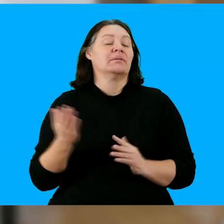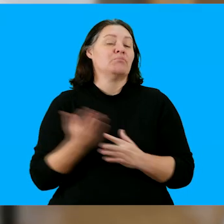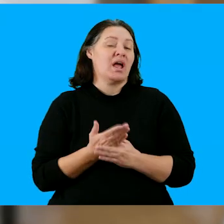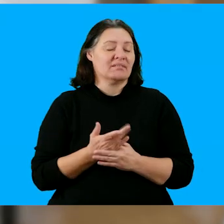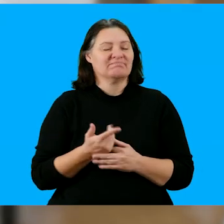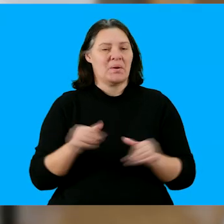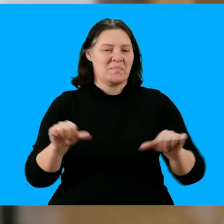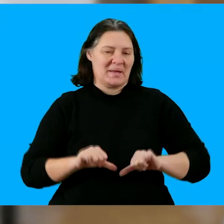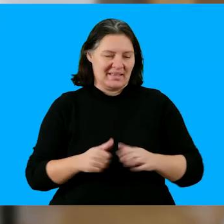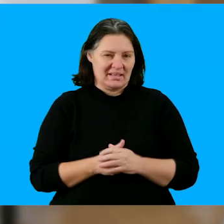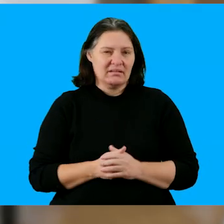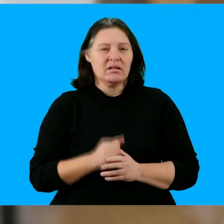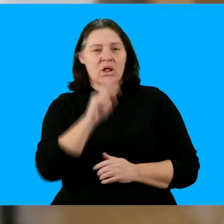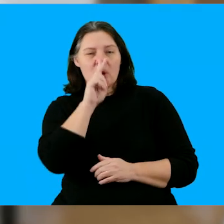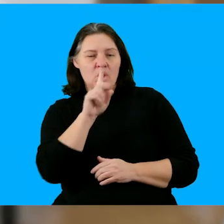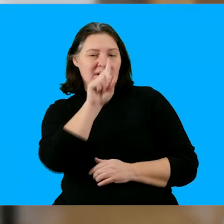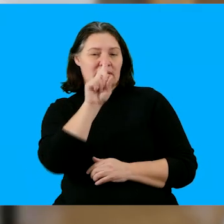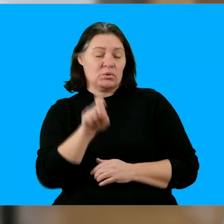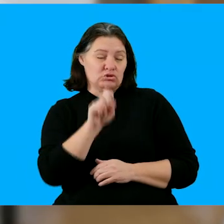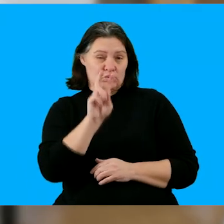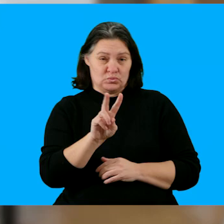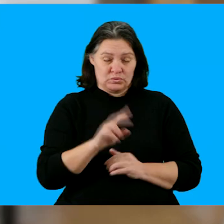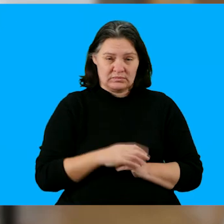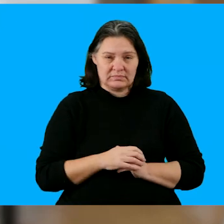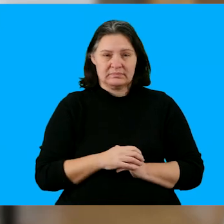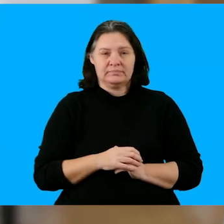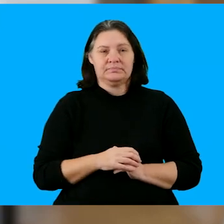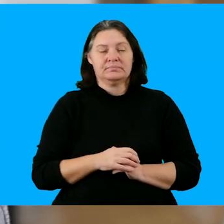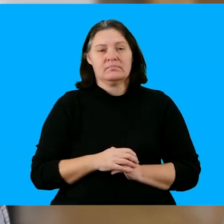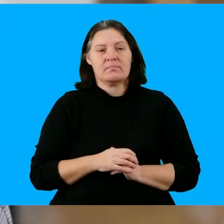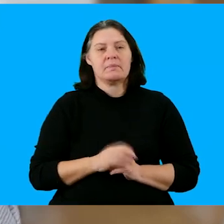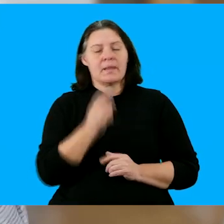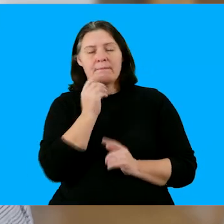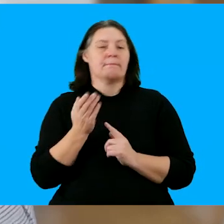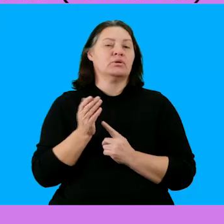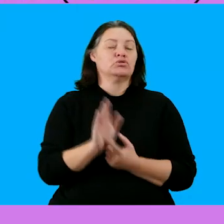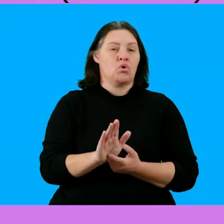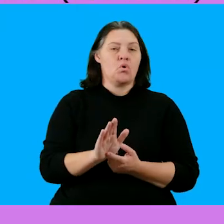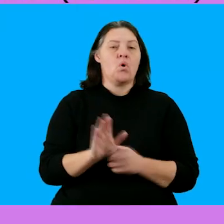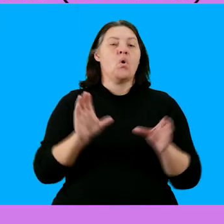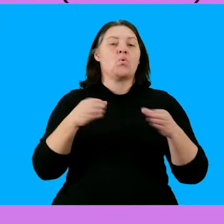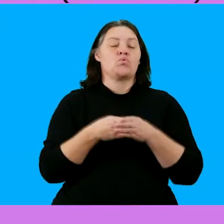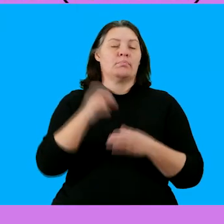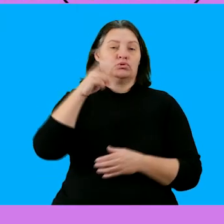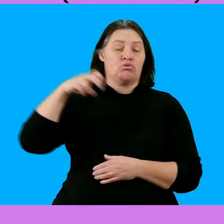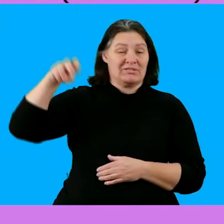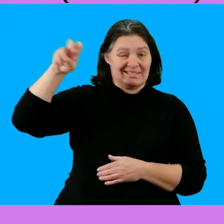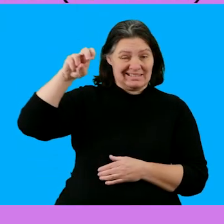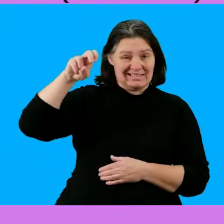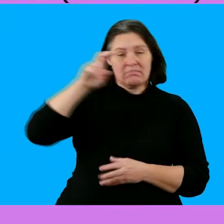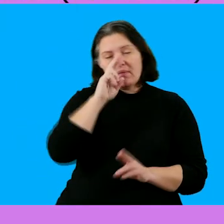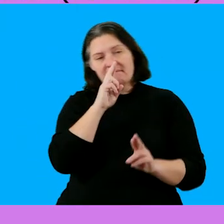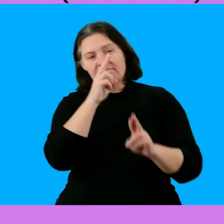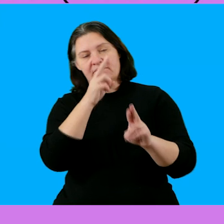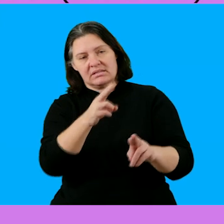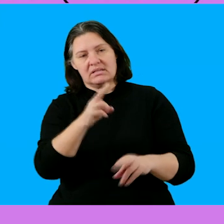Welcome back after our short advert break. Let us now look at our second question. In question number 2, I've indicated here that a group